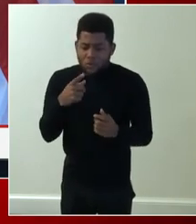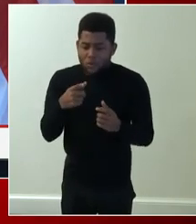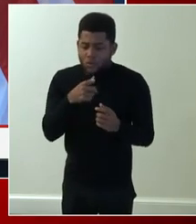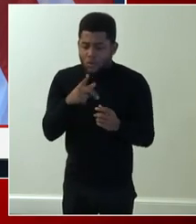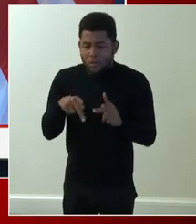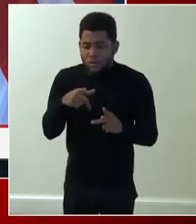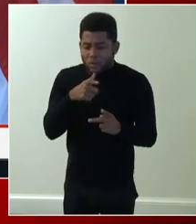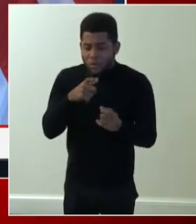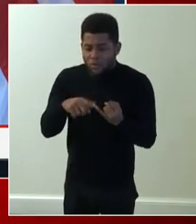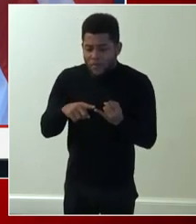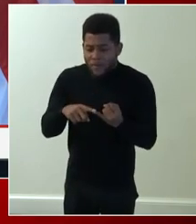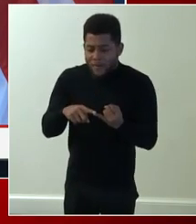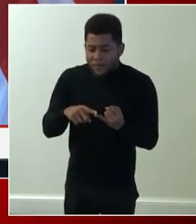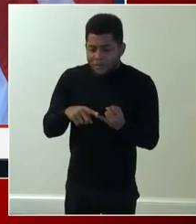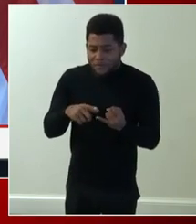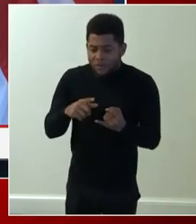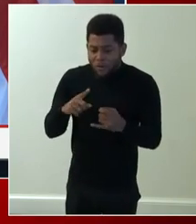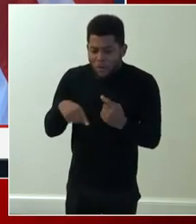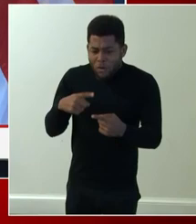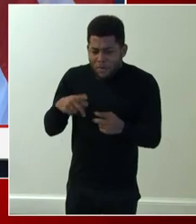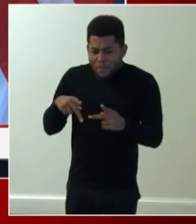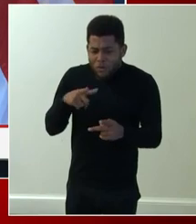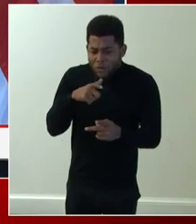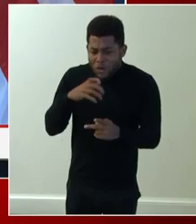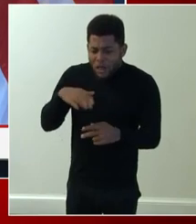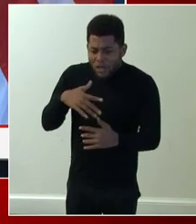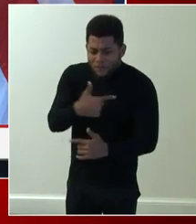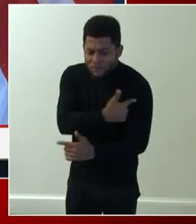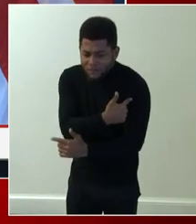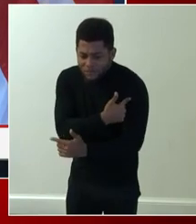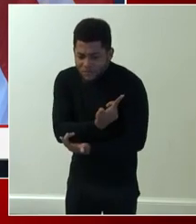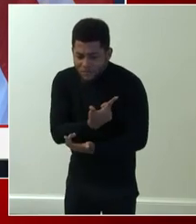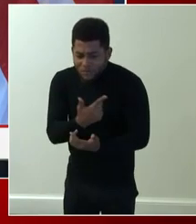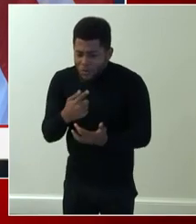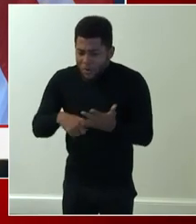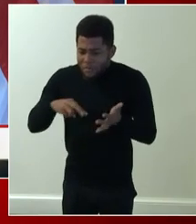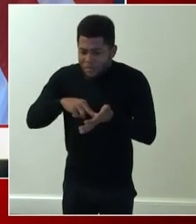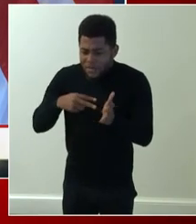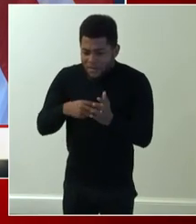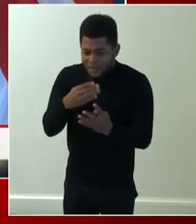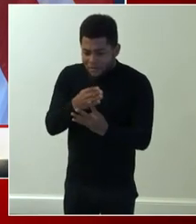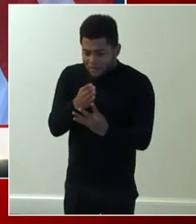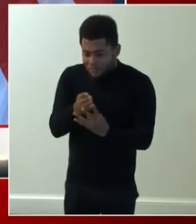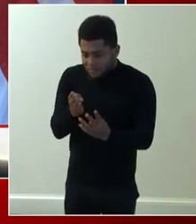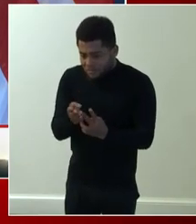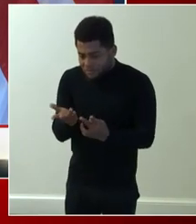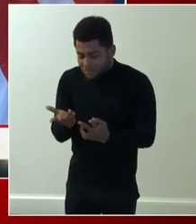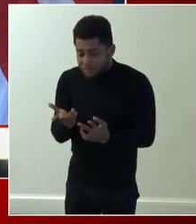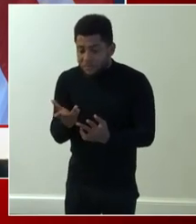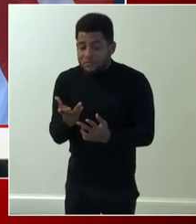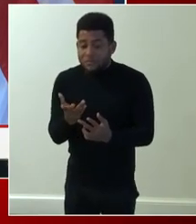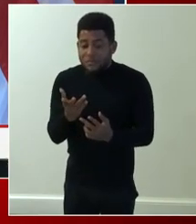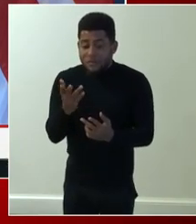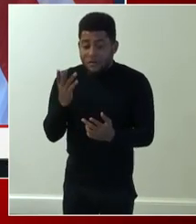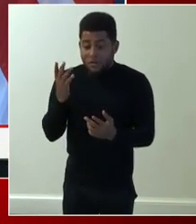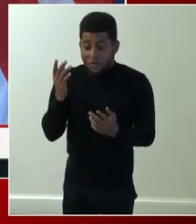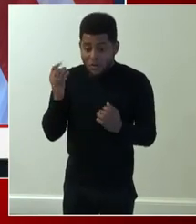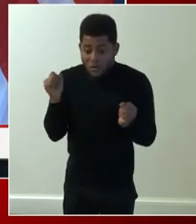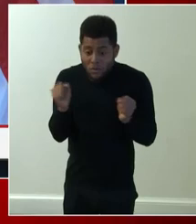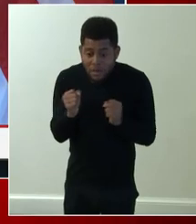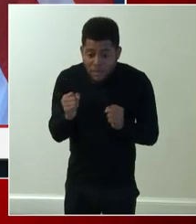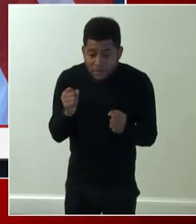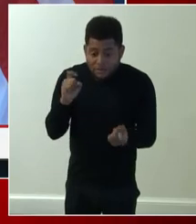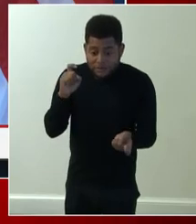not vaccinated as we experience this winter surge. So if you have friends